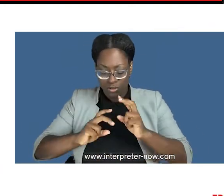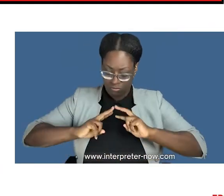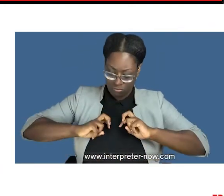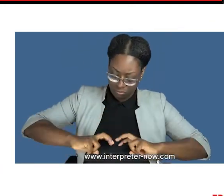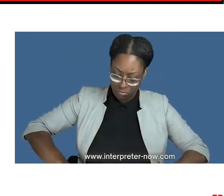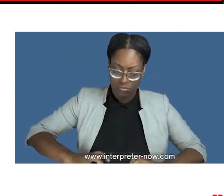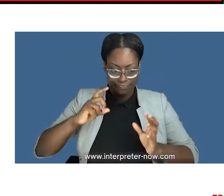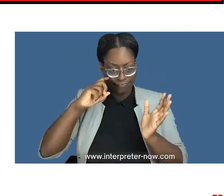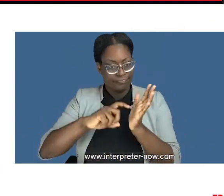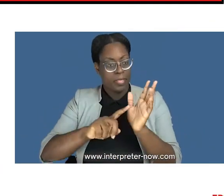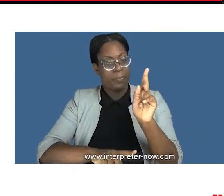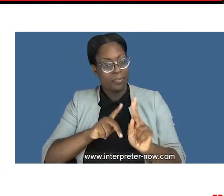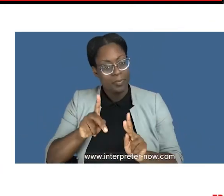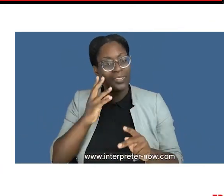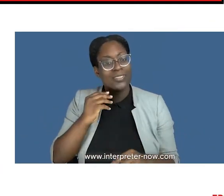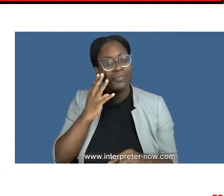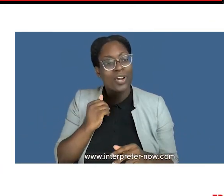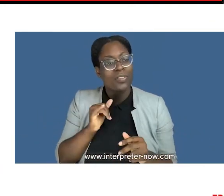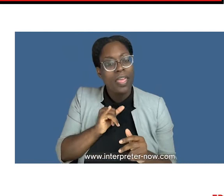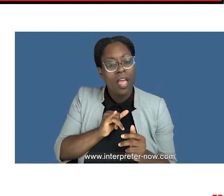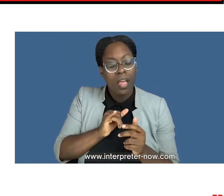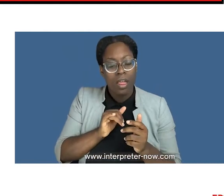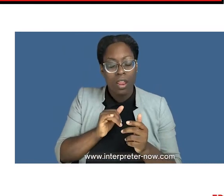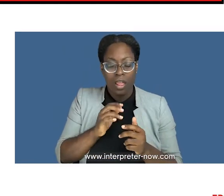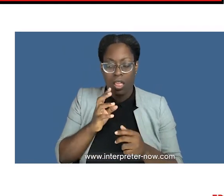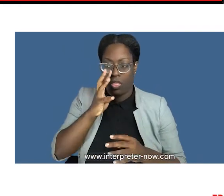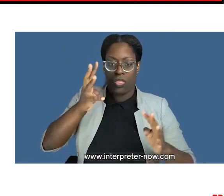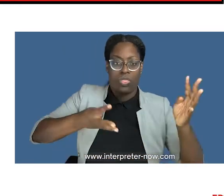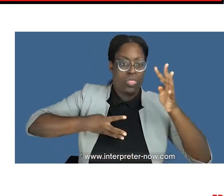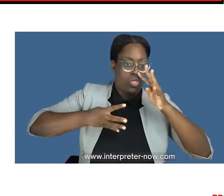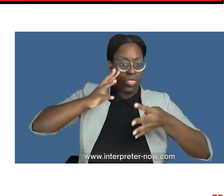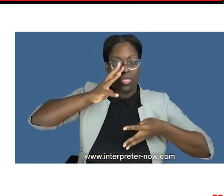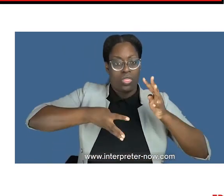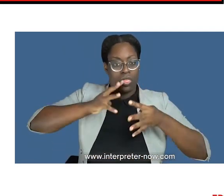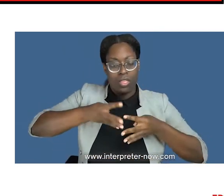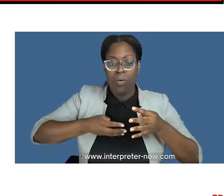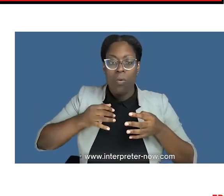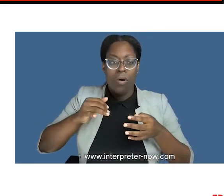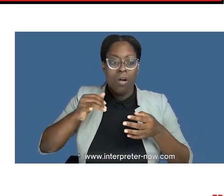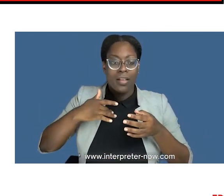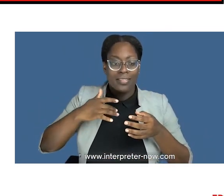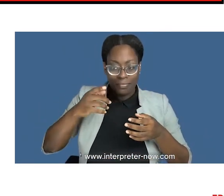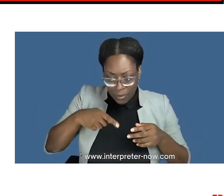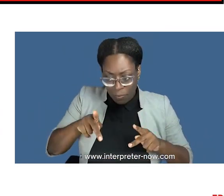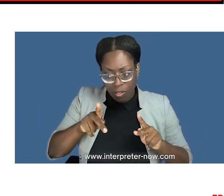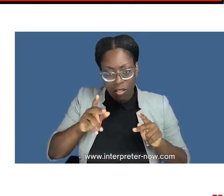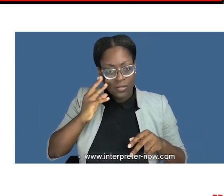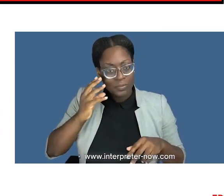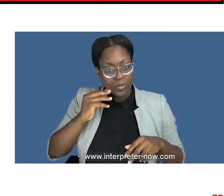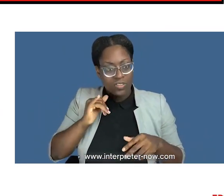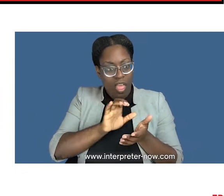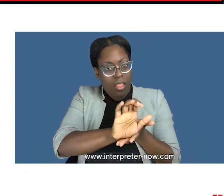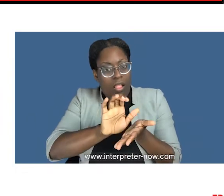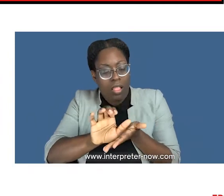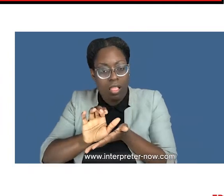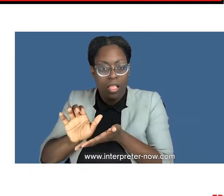that's allyship. It's recognizing that there's an imbalance in opportunity. That is recognizing that people experience marginalization